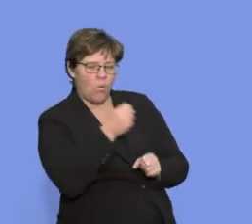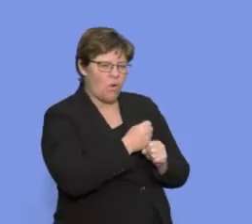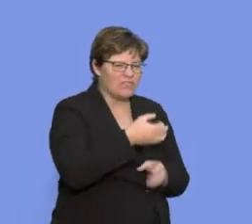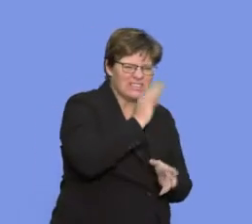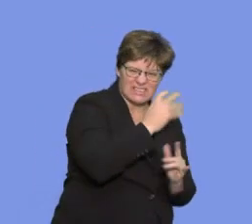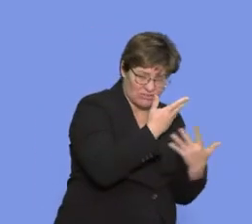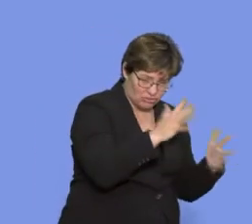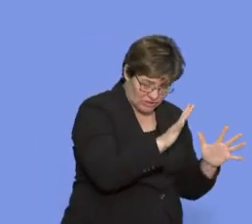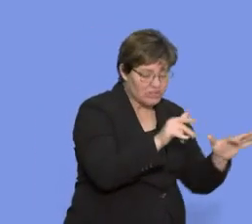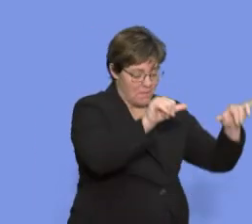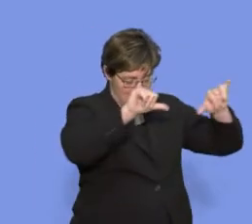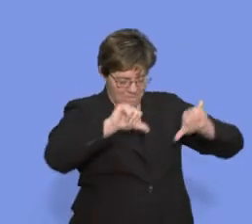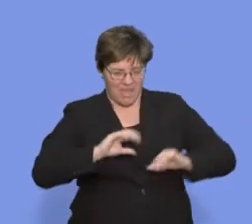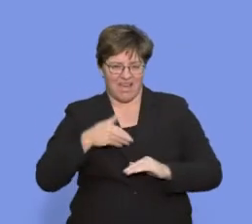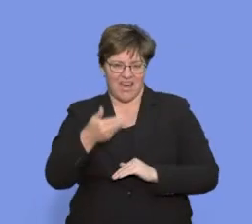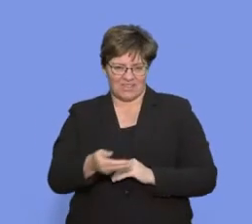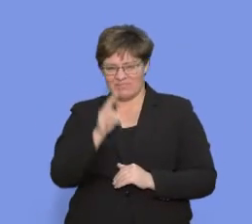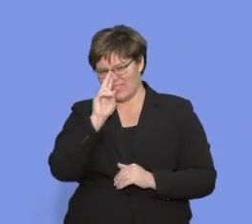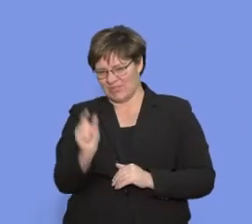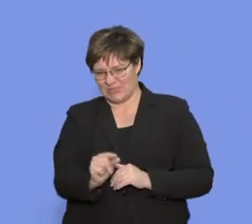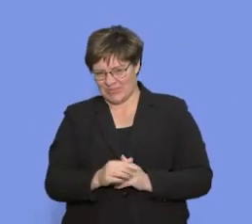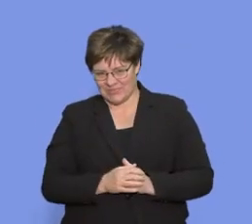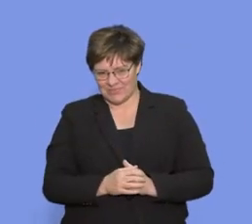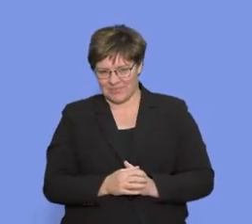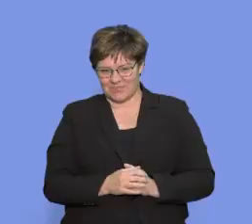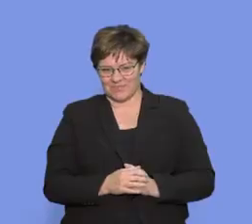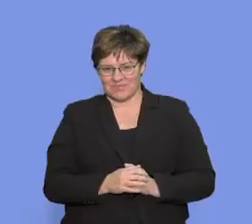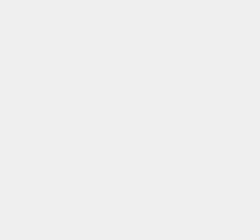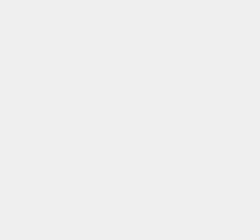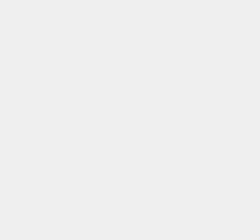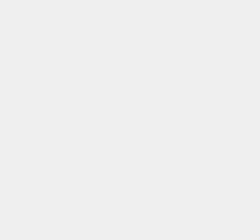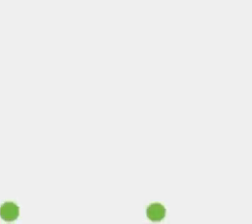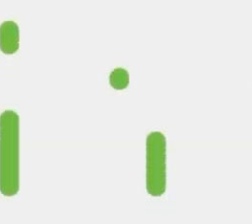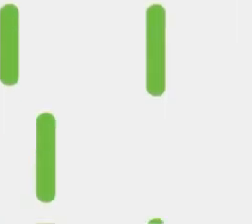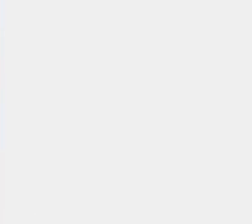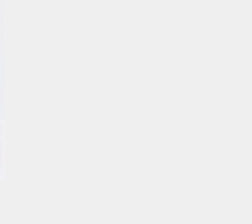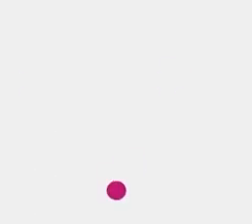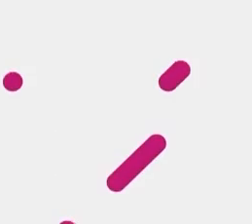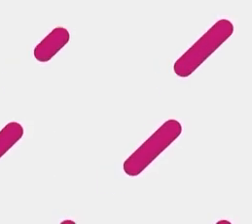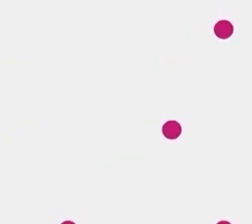tea, and come back after the ad break. I'll see you there.